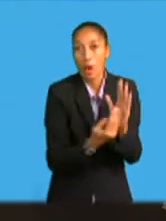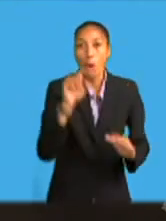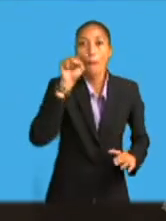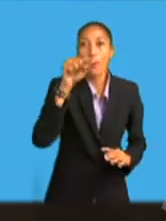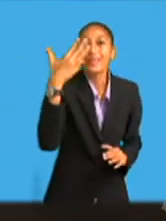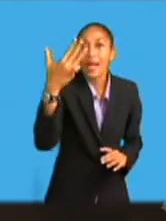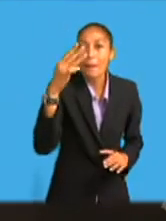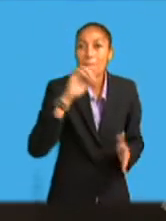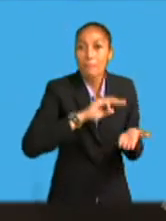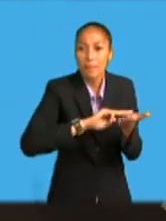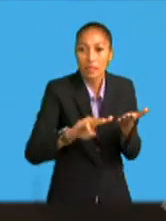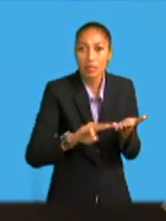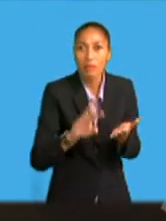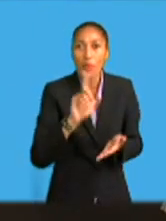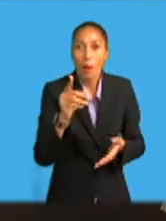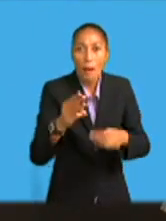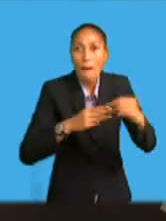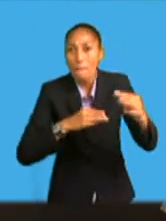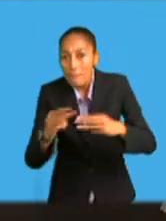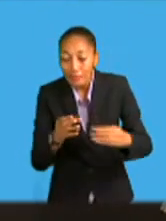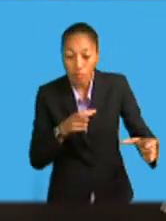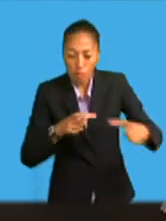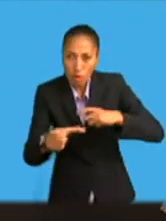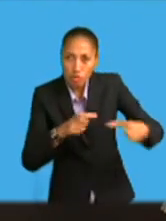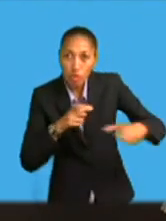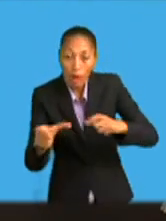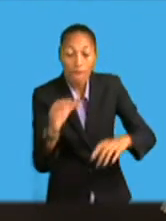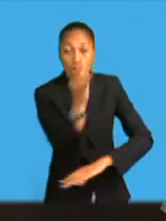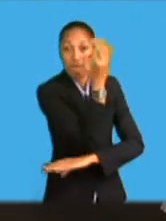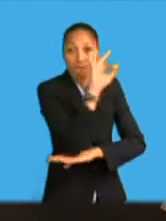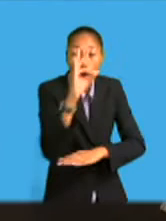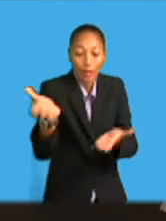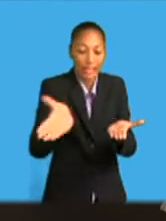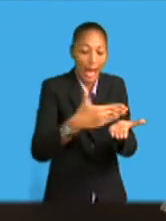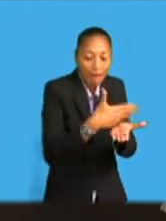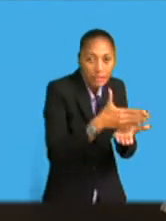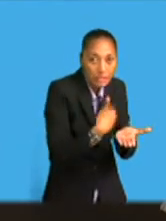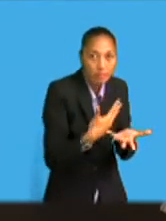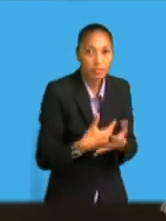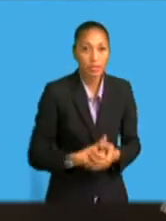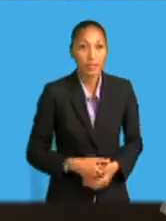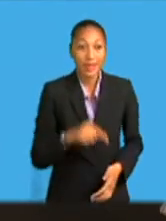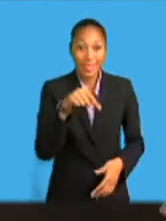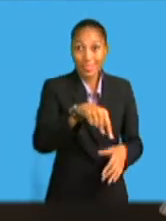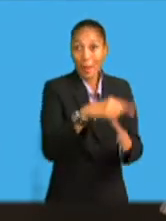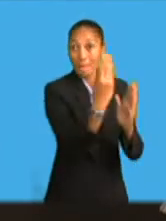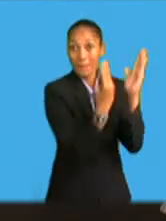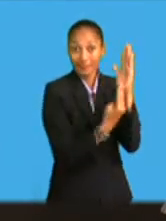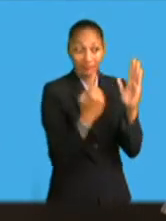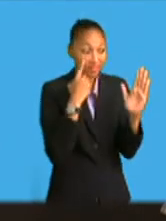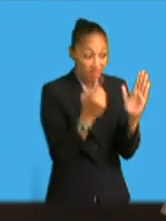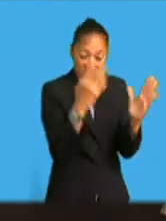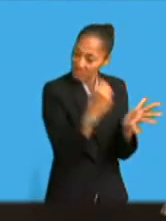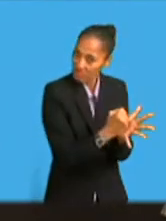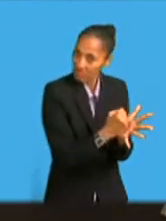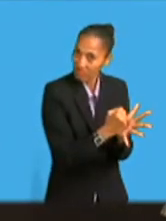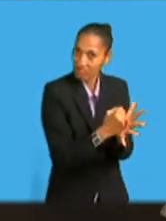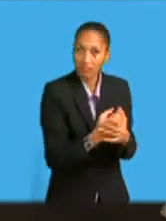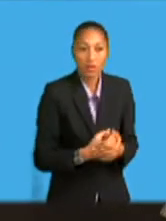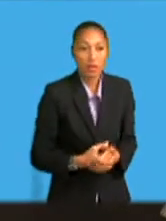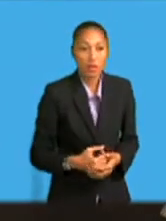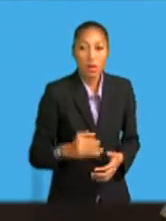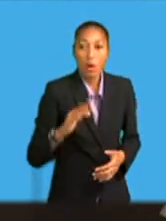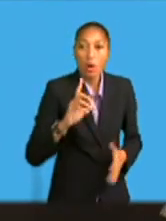million, which is for the management and control of forest harvesting operations. This budget will ensure